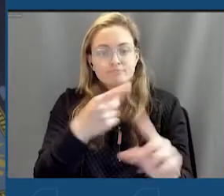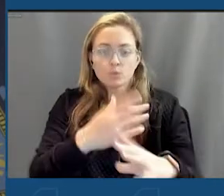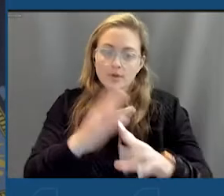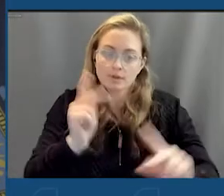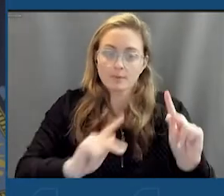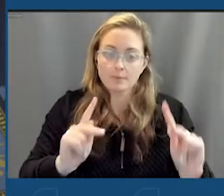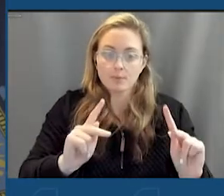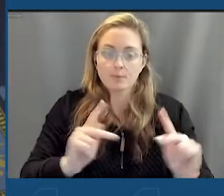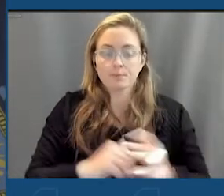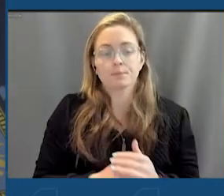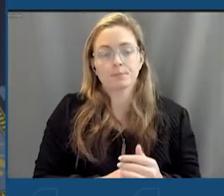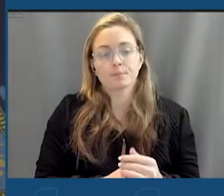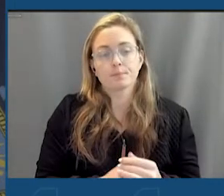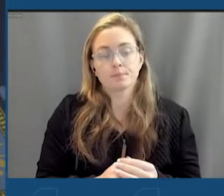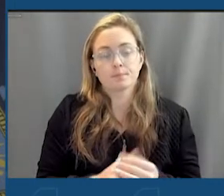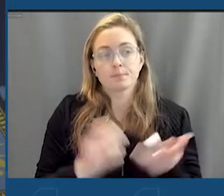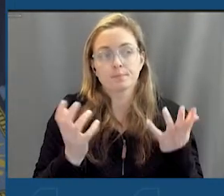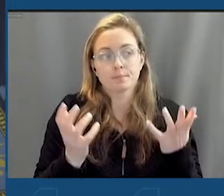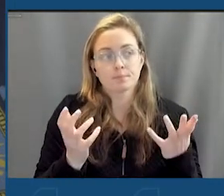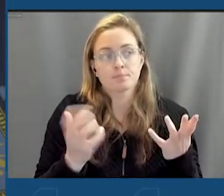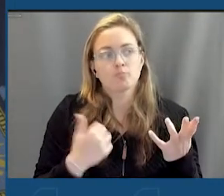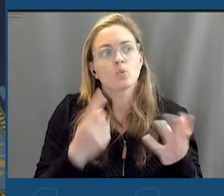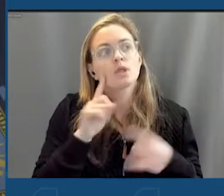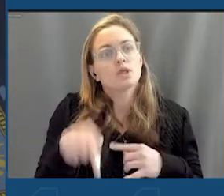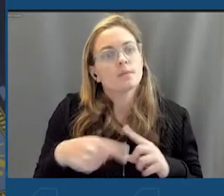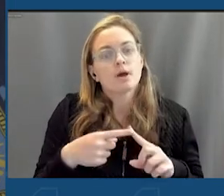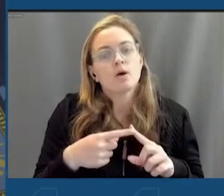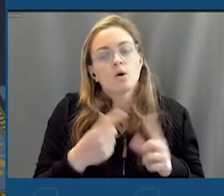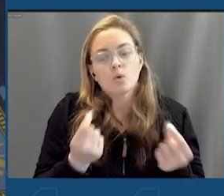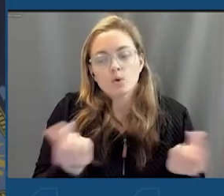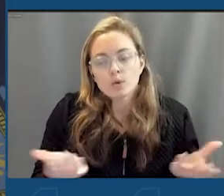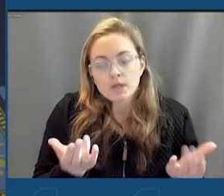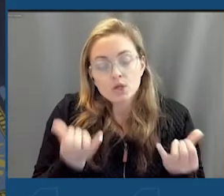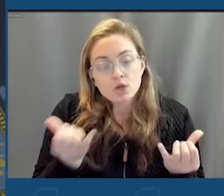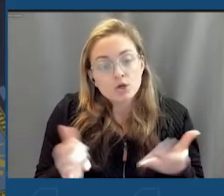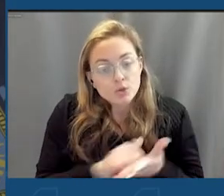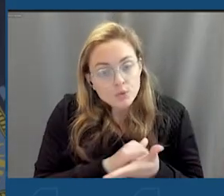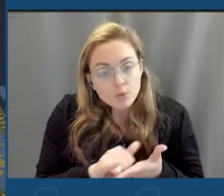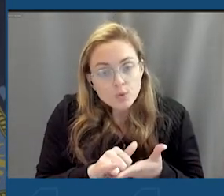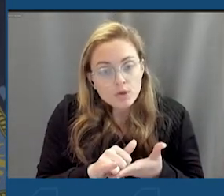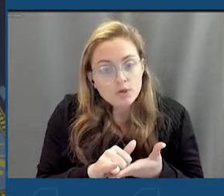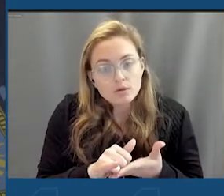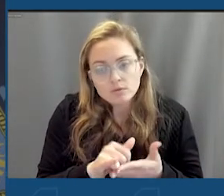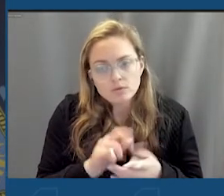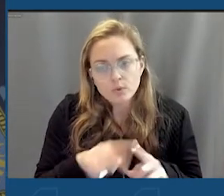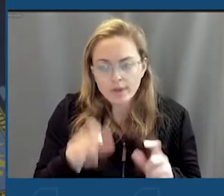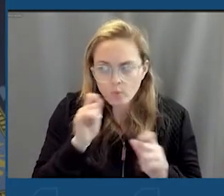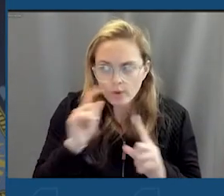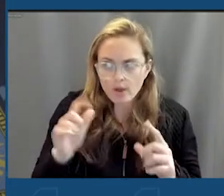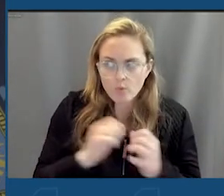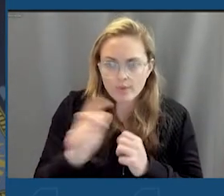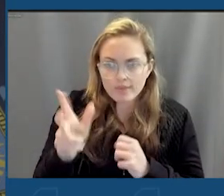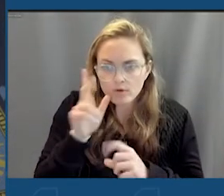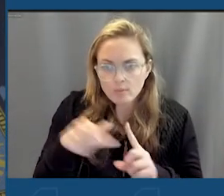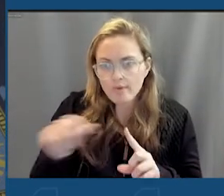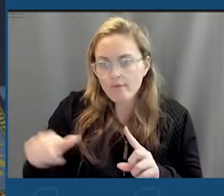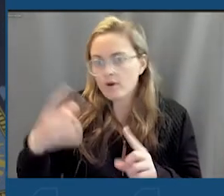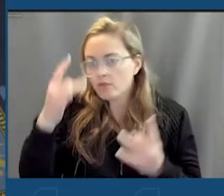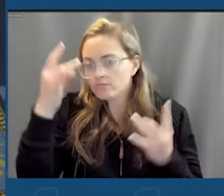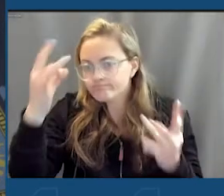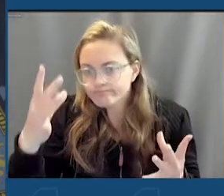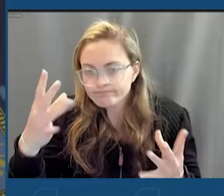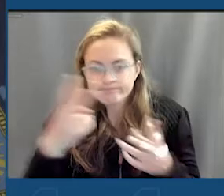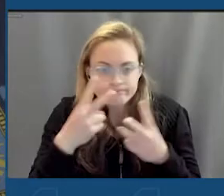state. And, you know, we think about what we're doing here in New York, but you can't wake up without hearing about another horrific crime, the